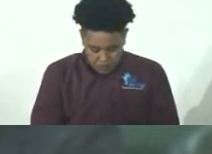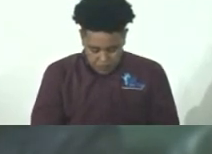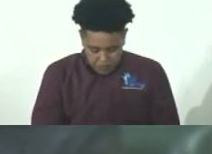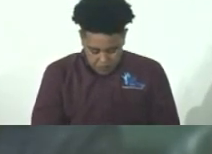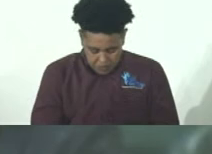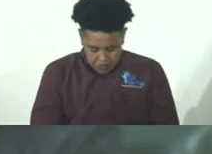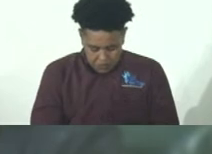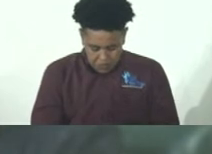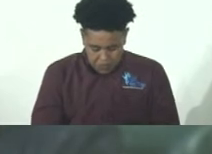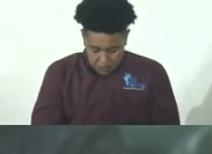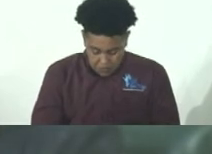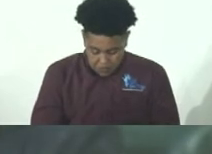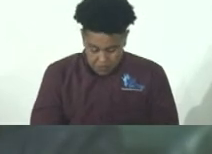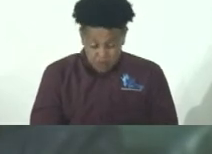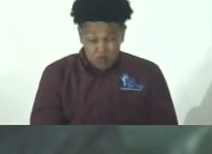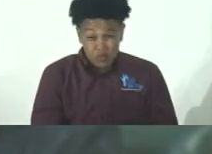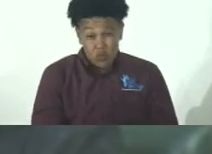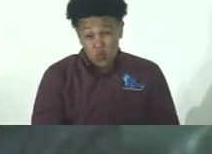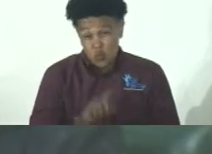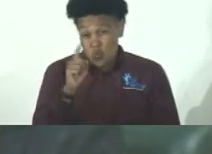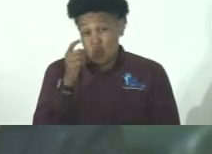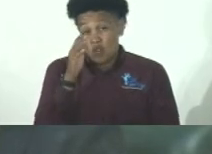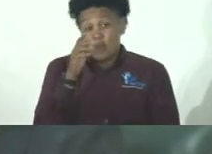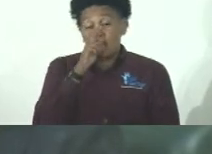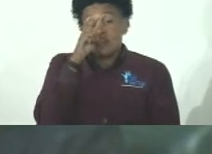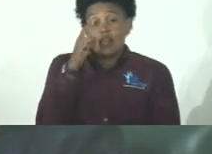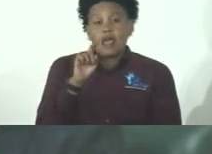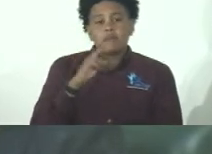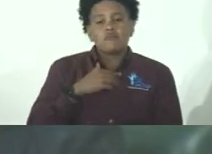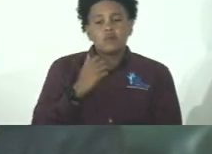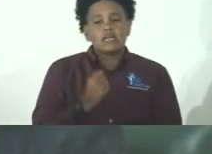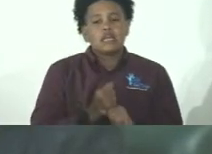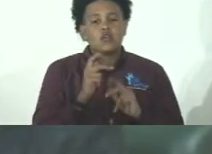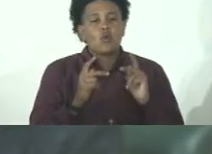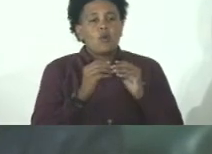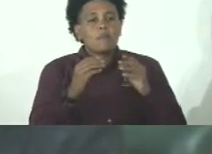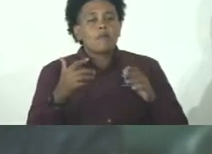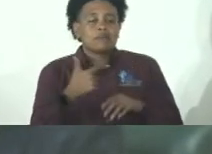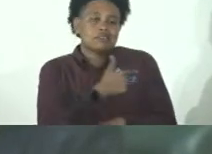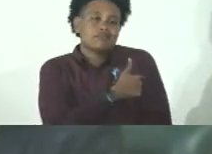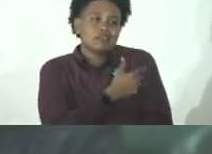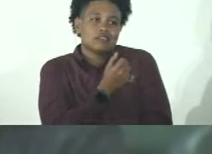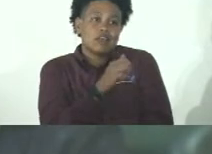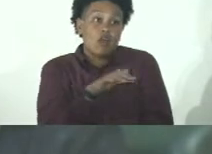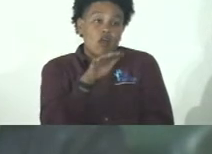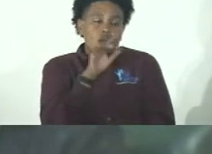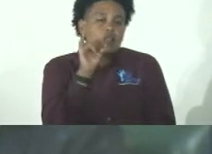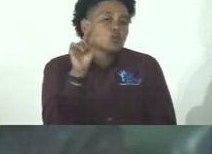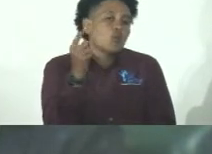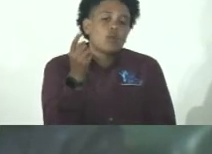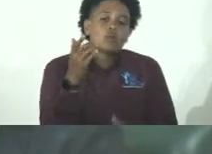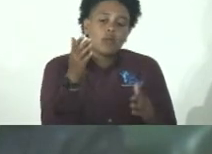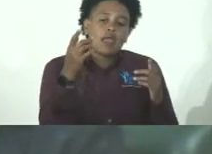get our population vaccinated that's the that's the way